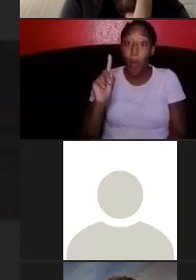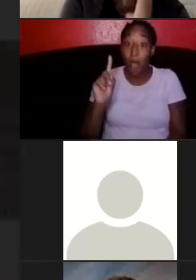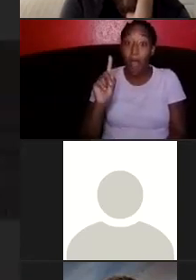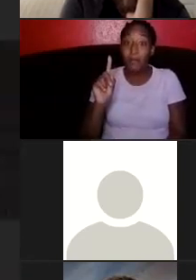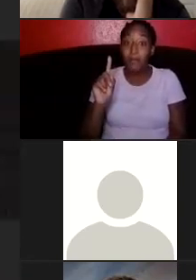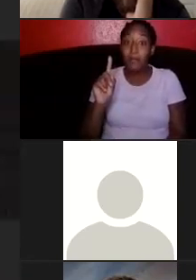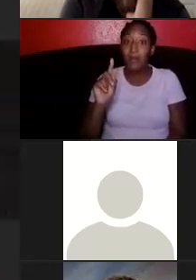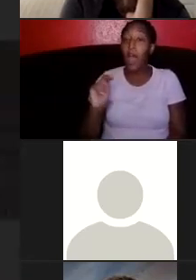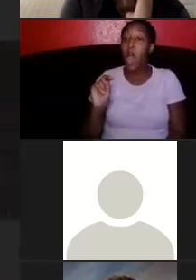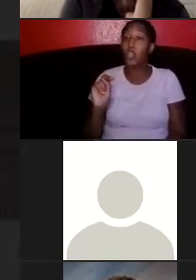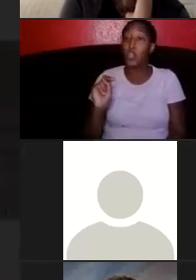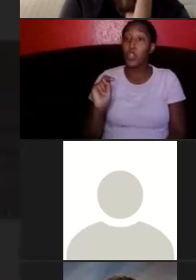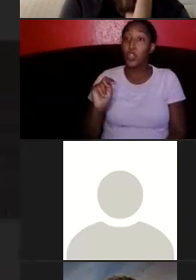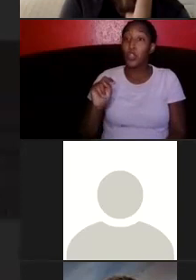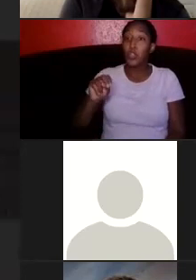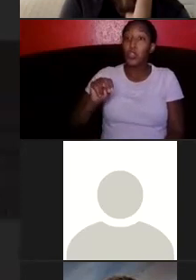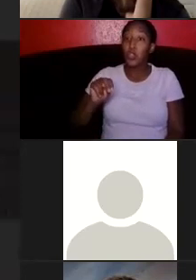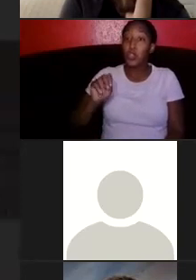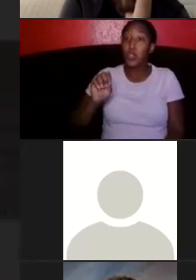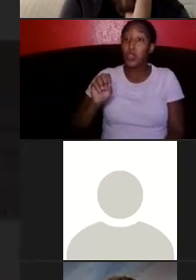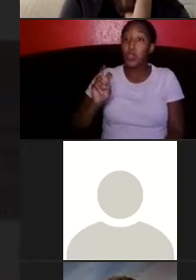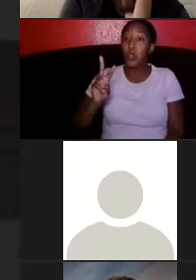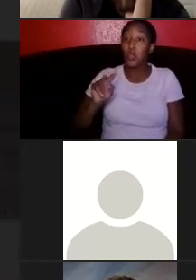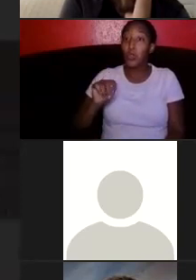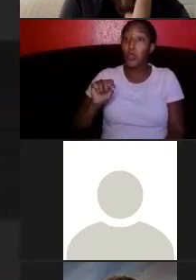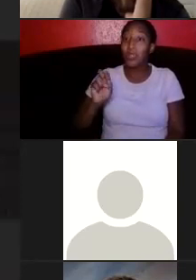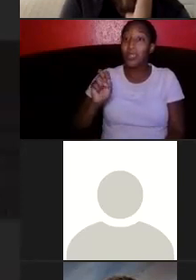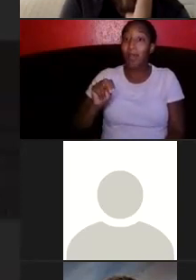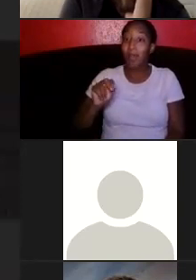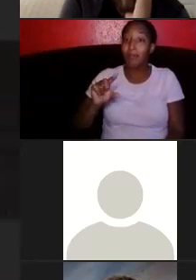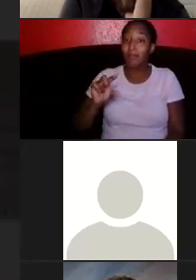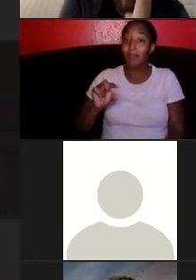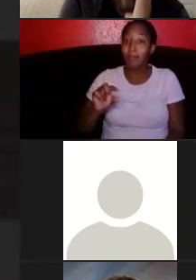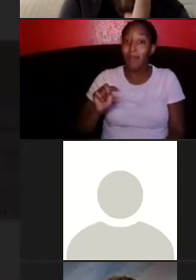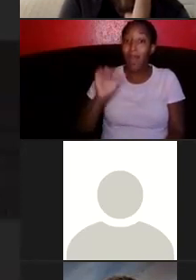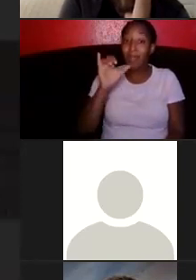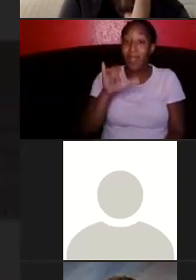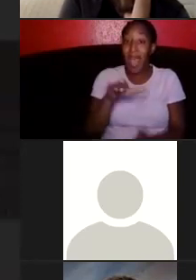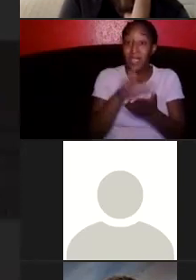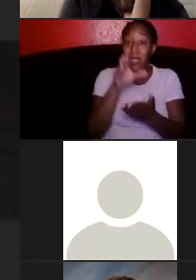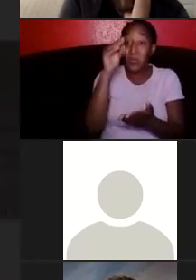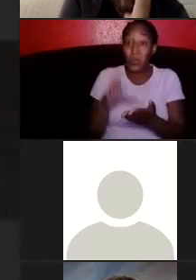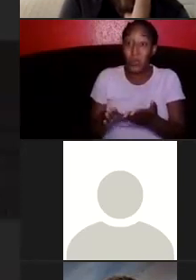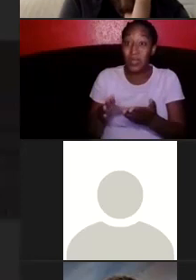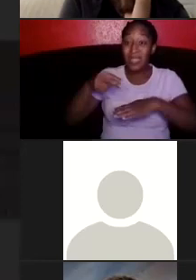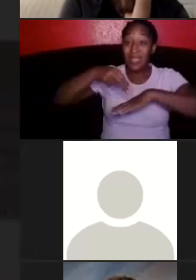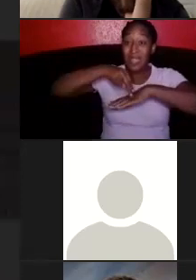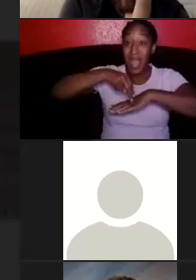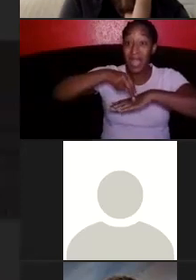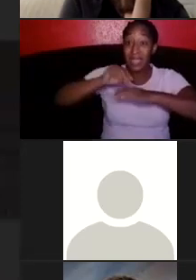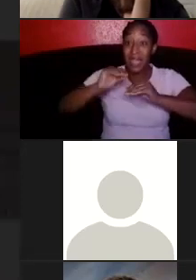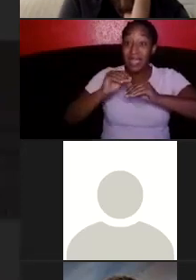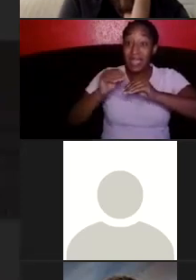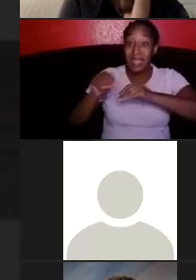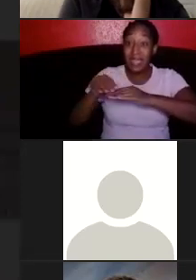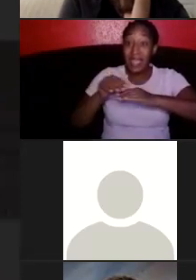newtons. So this student that's 70 kilograms, that's standing at sea level, is being